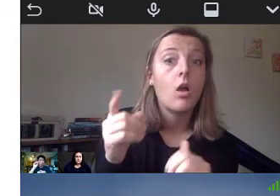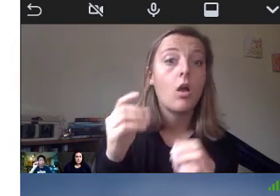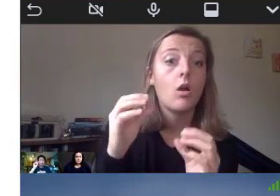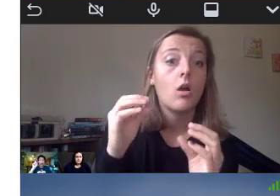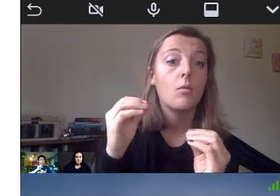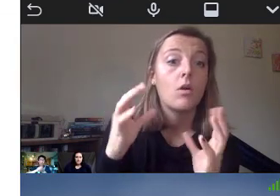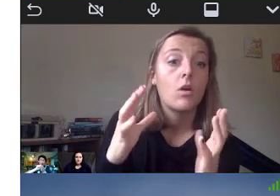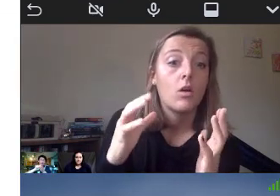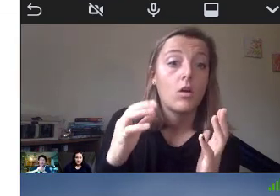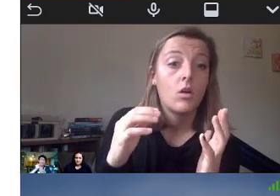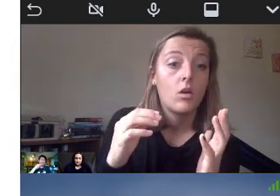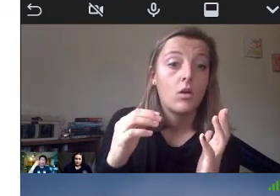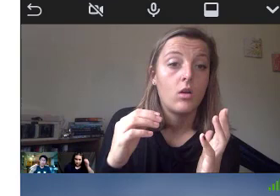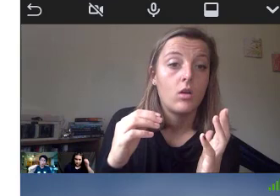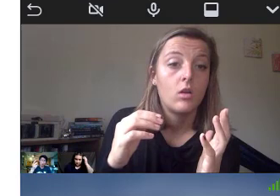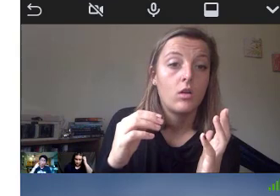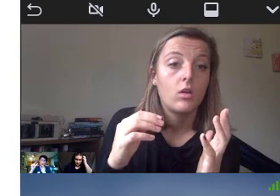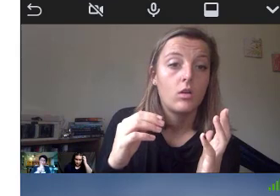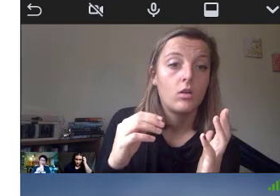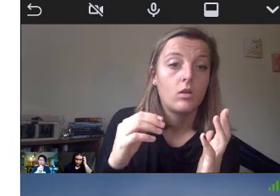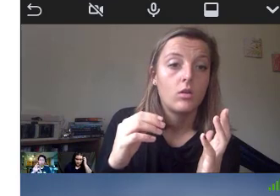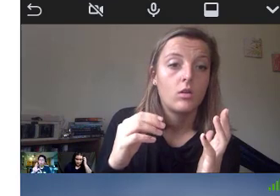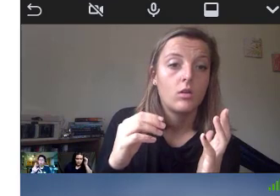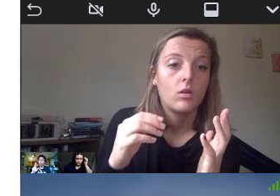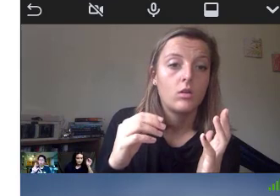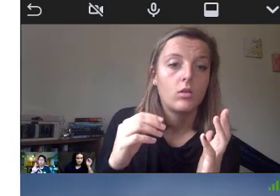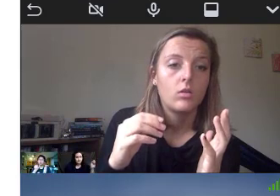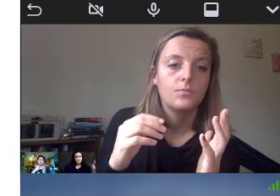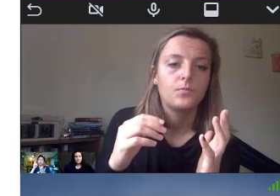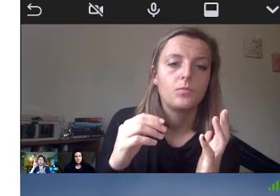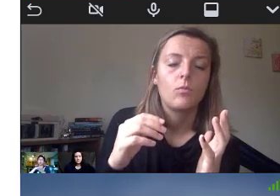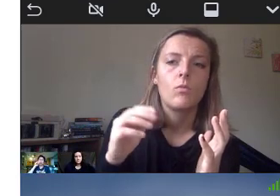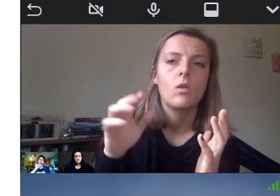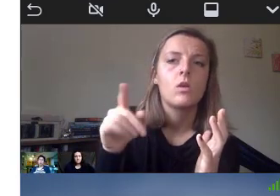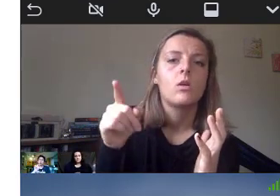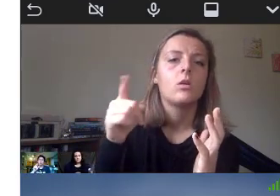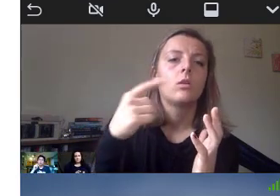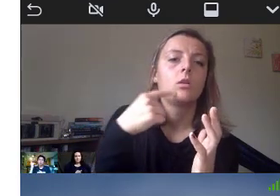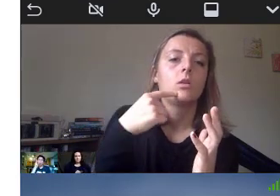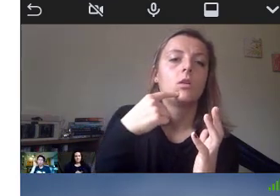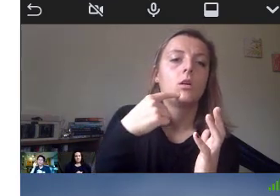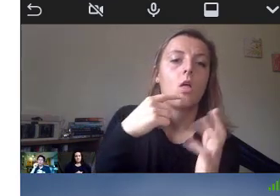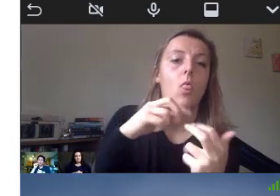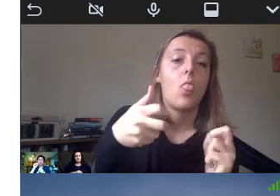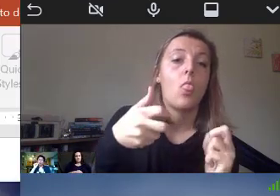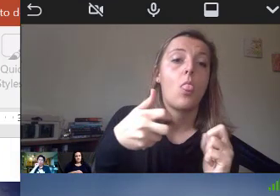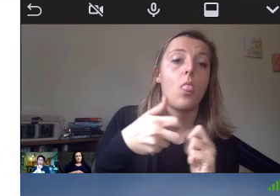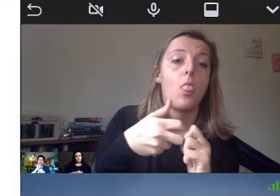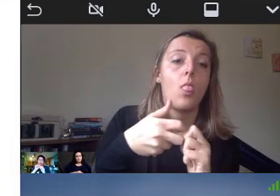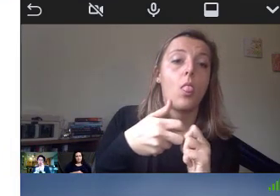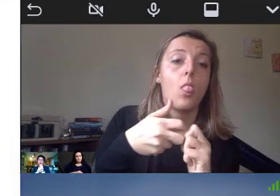the problem sheets are given on the website. So if we go to